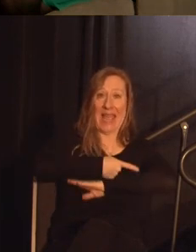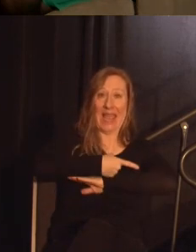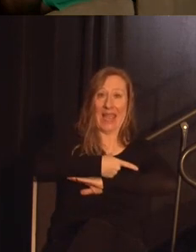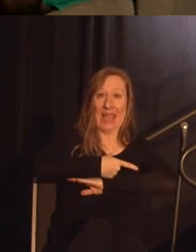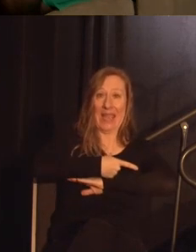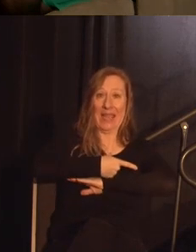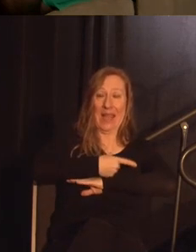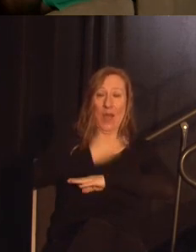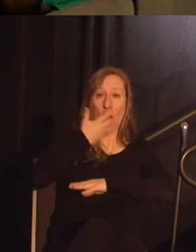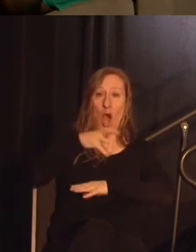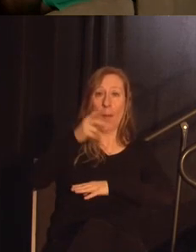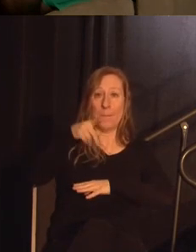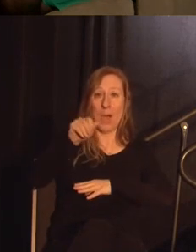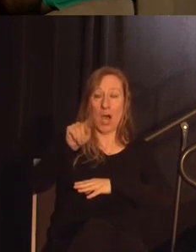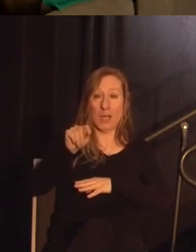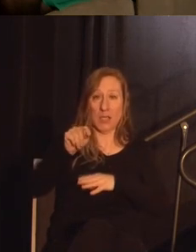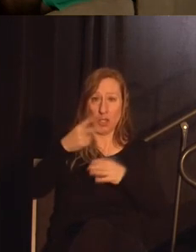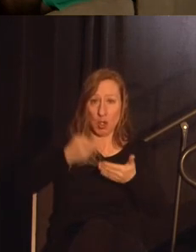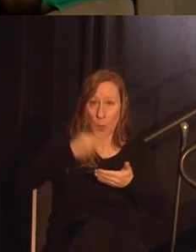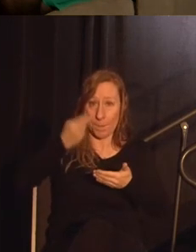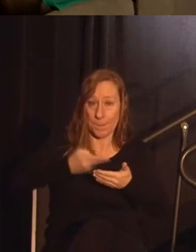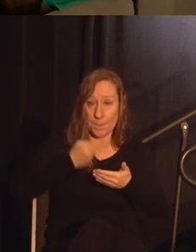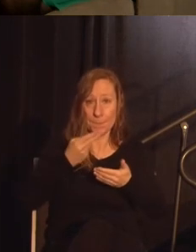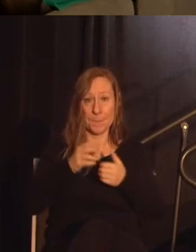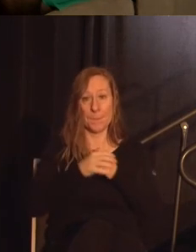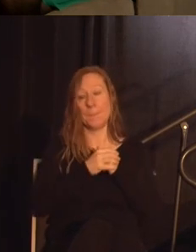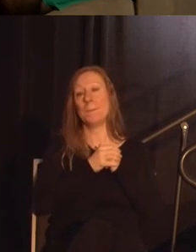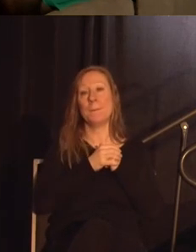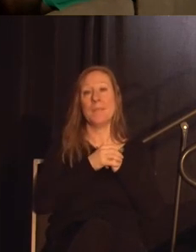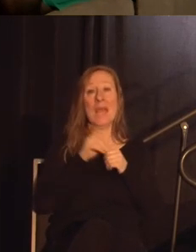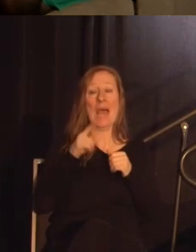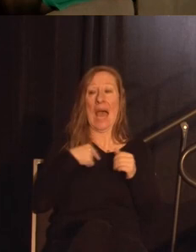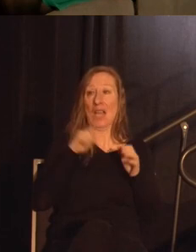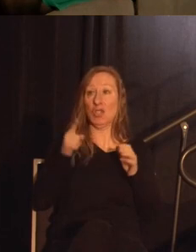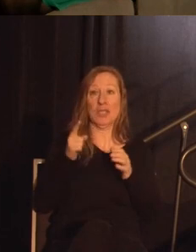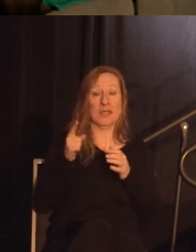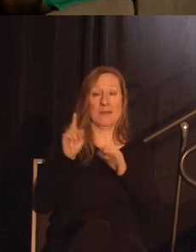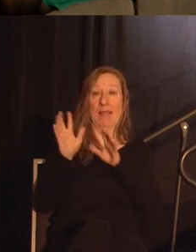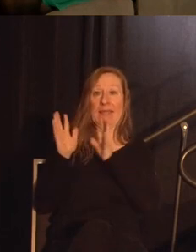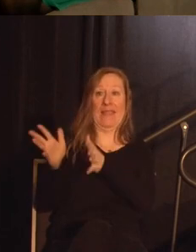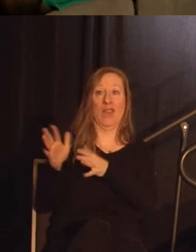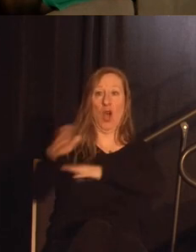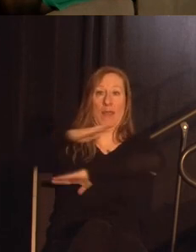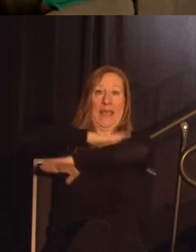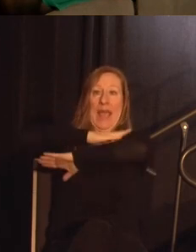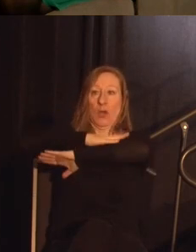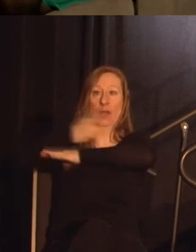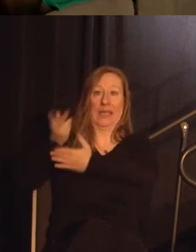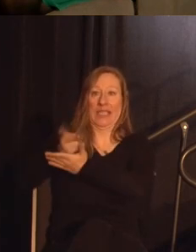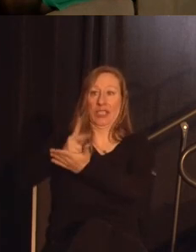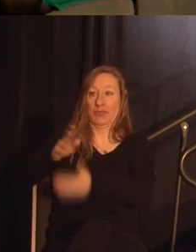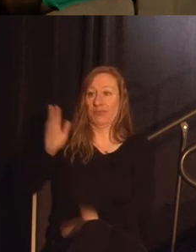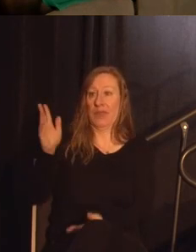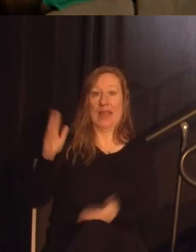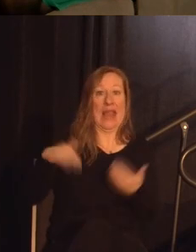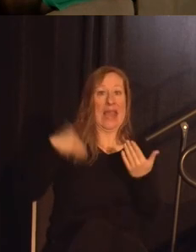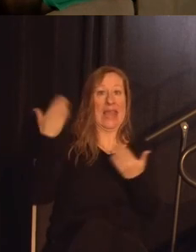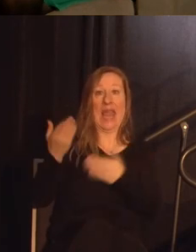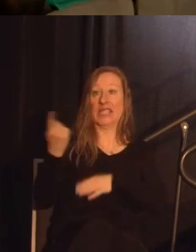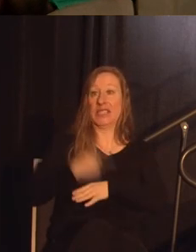re-hot pot. And I don't even do it. I just leave it on my counter and just the next day, just crank it up.